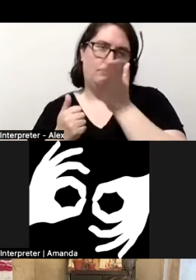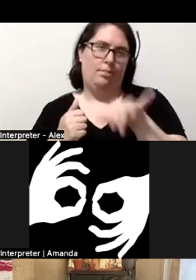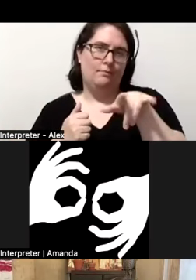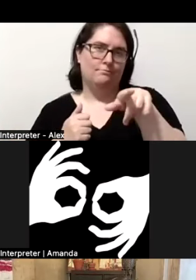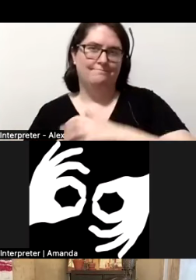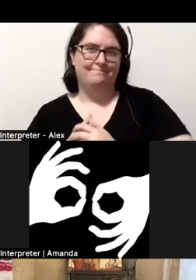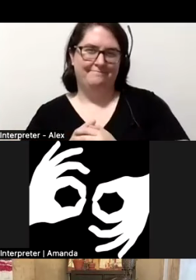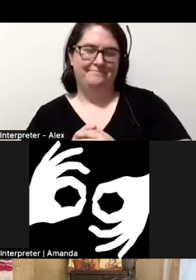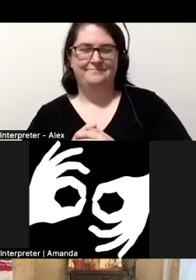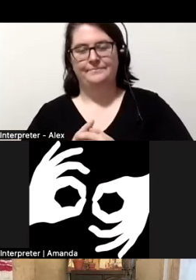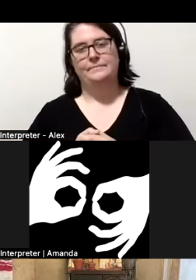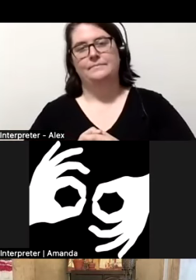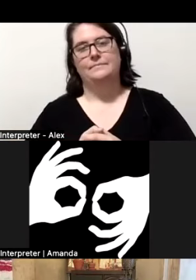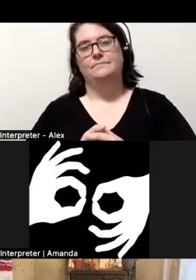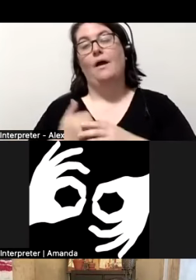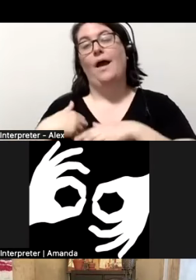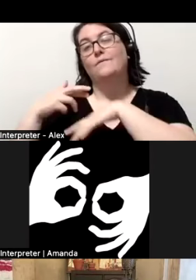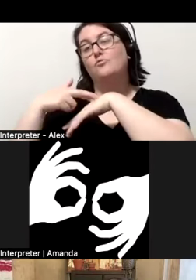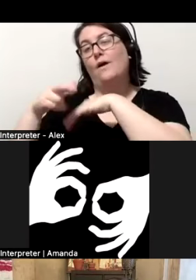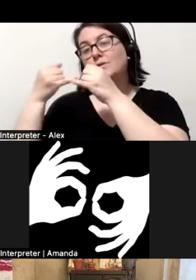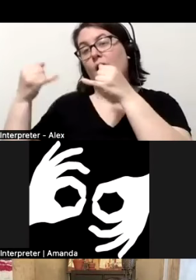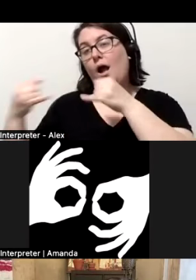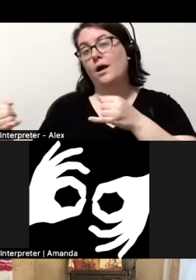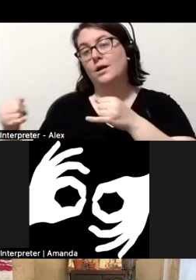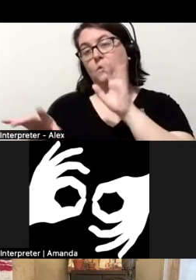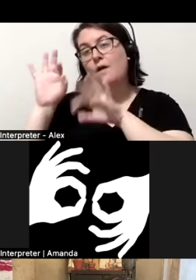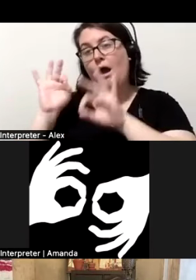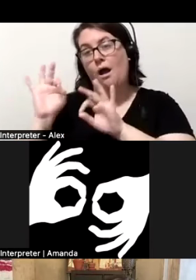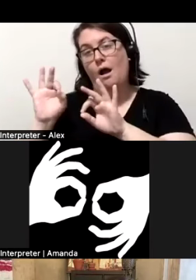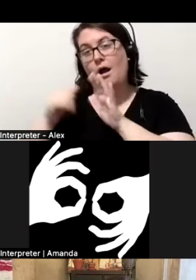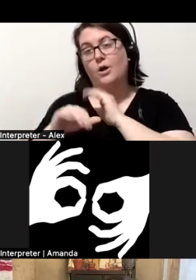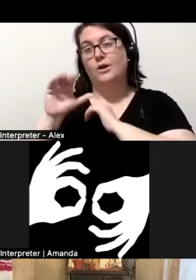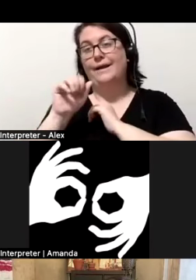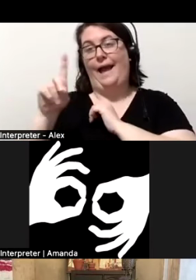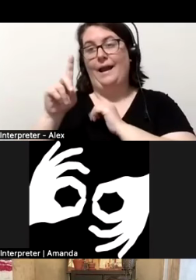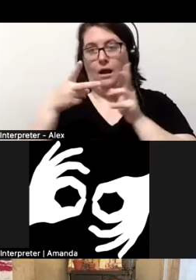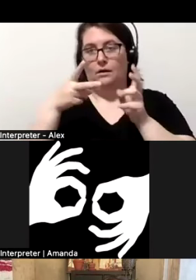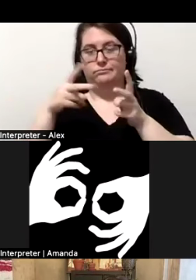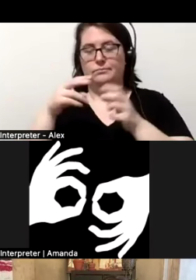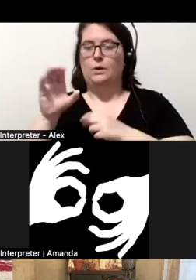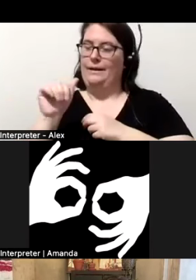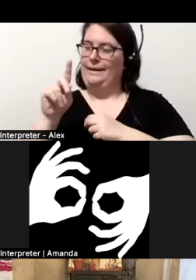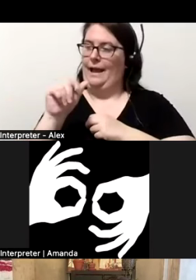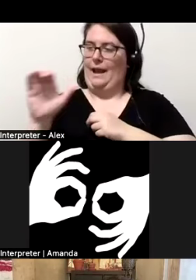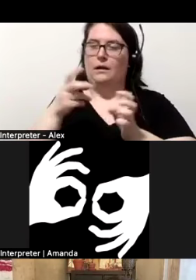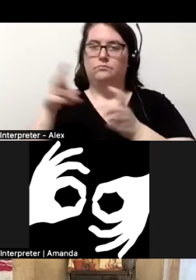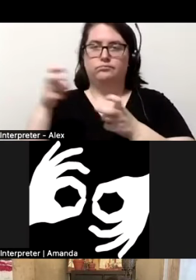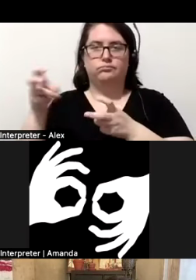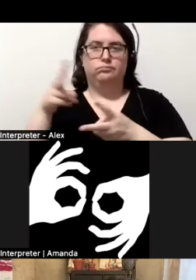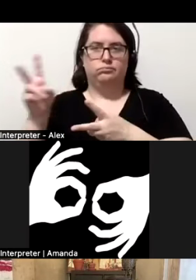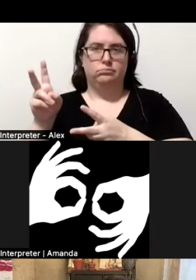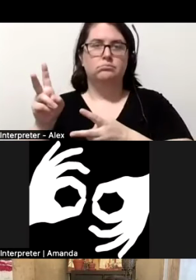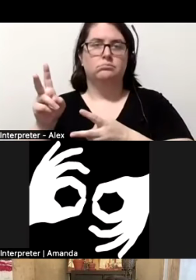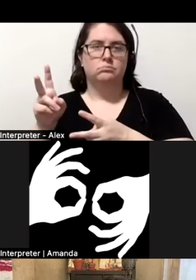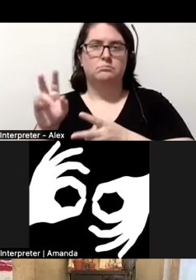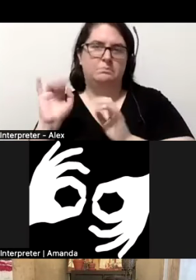There are reference lines for where you can find these details on CKAF if you are using CKAF, and it's just completing those cells in that